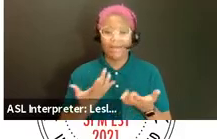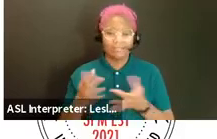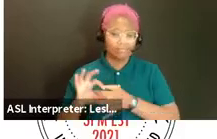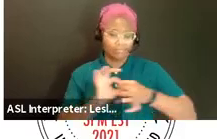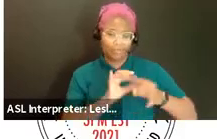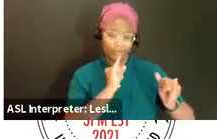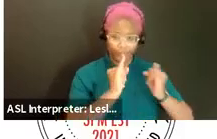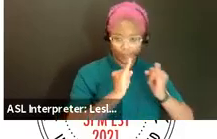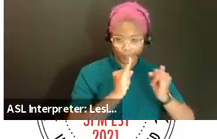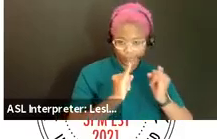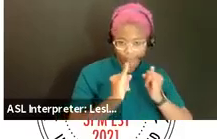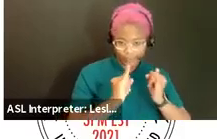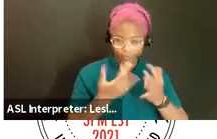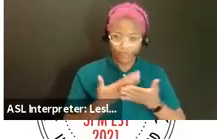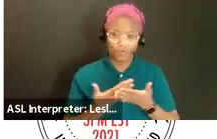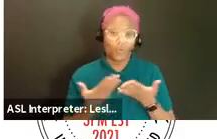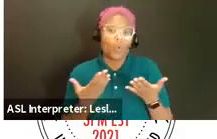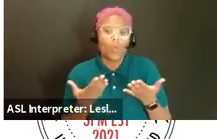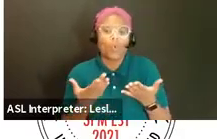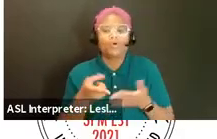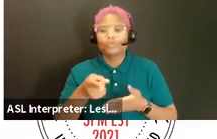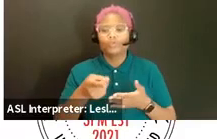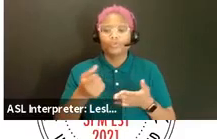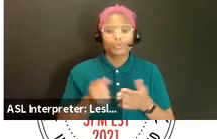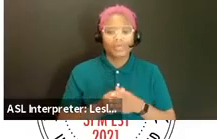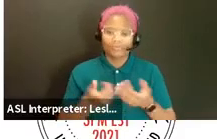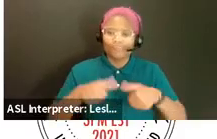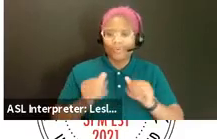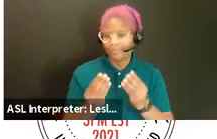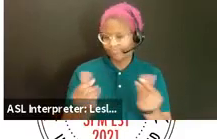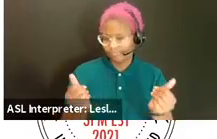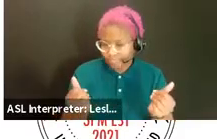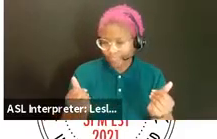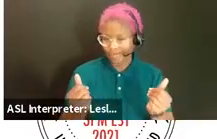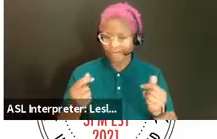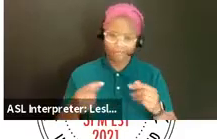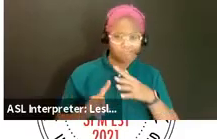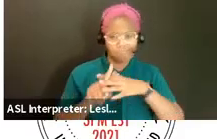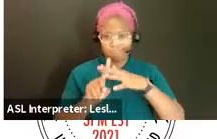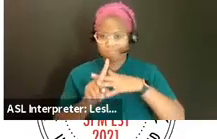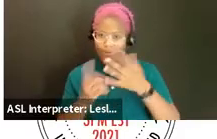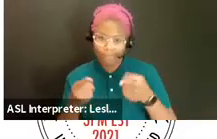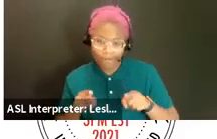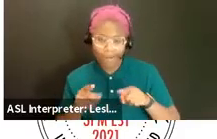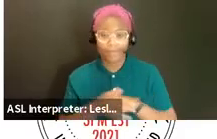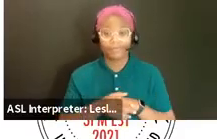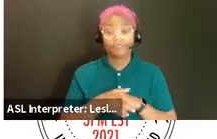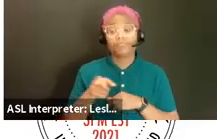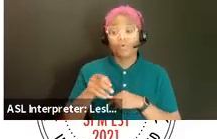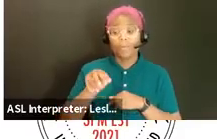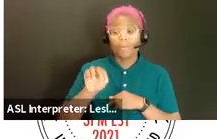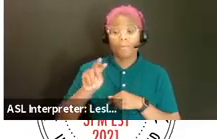process, interventions that can be done. So you've already said time and again, Matthew, that these timeframes